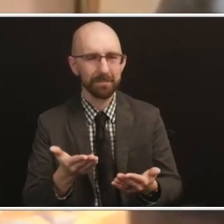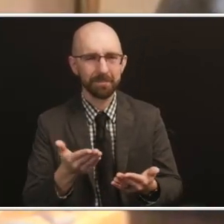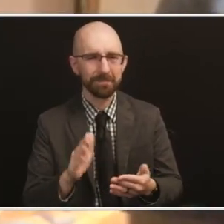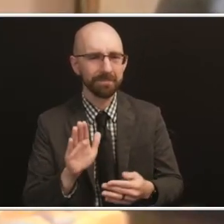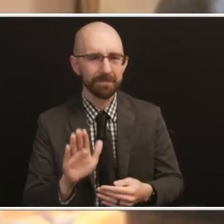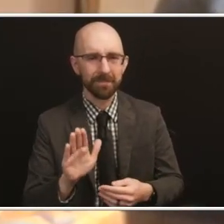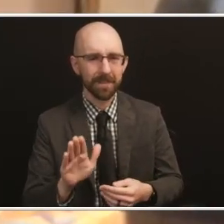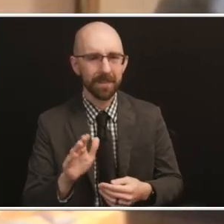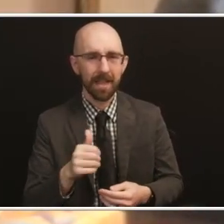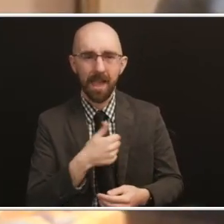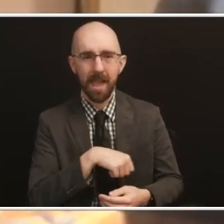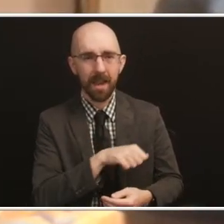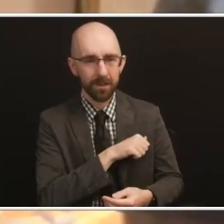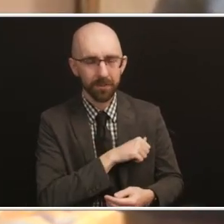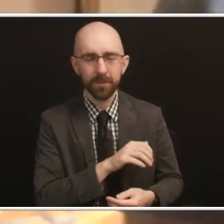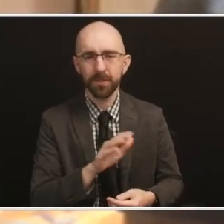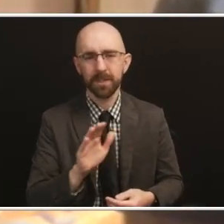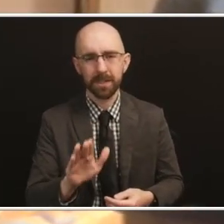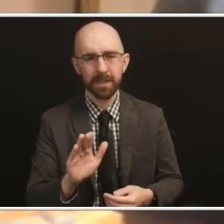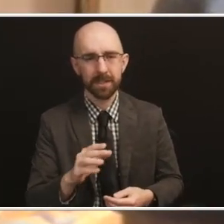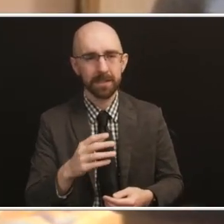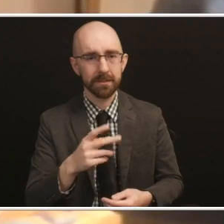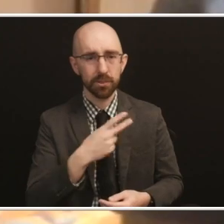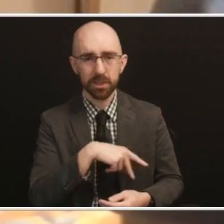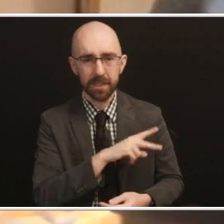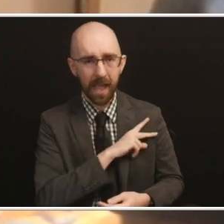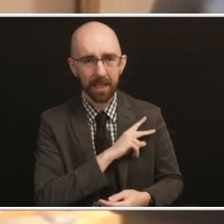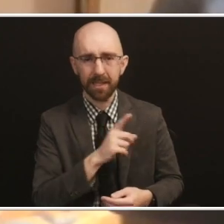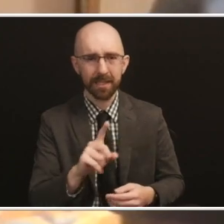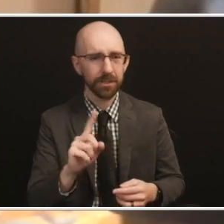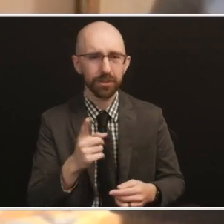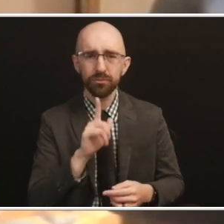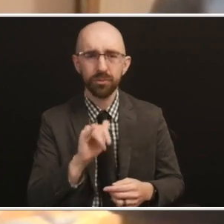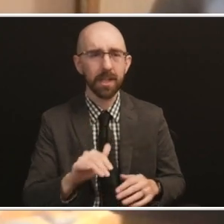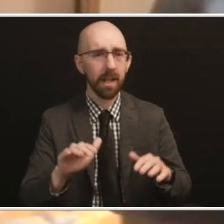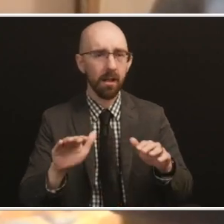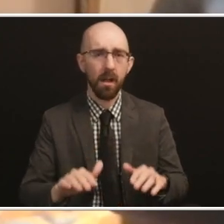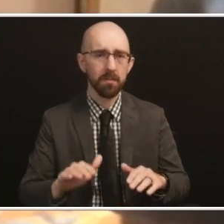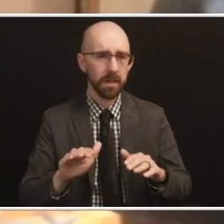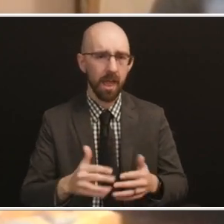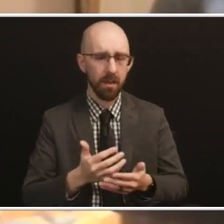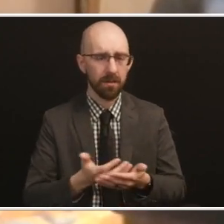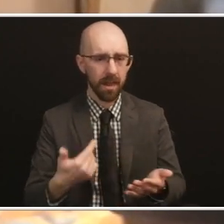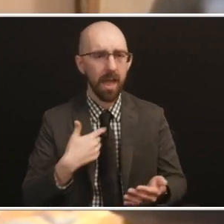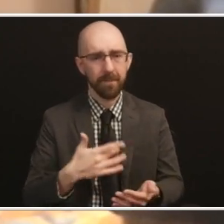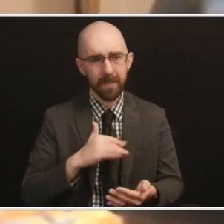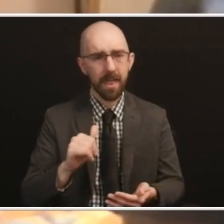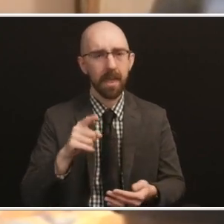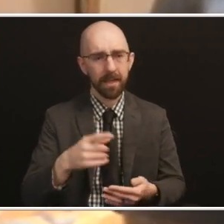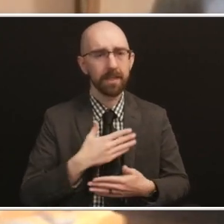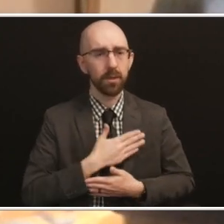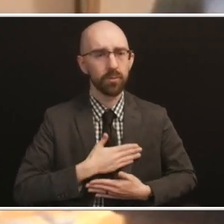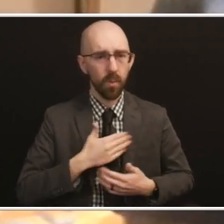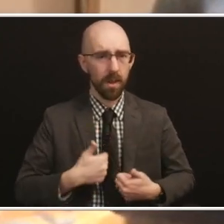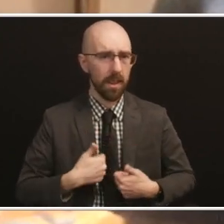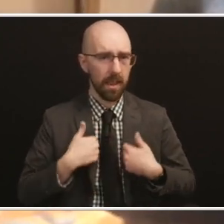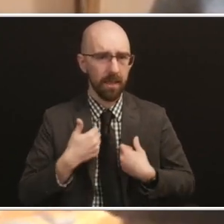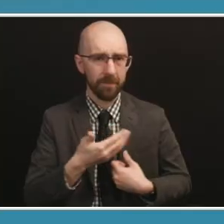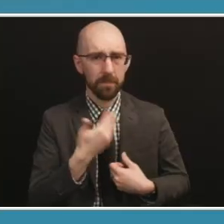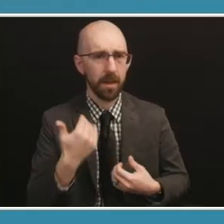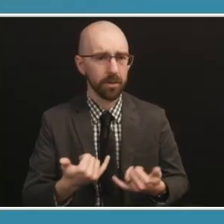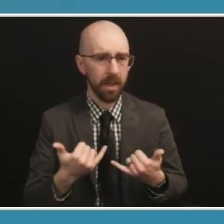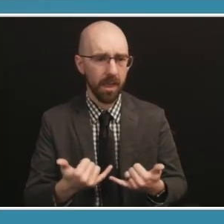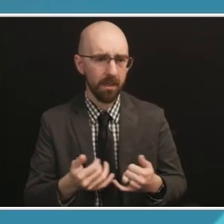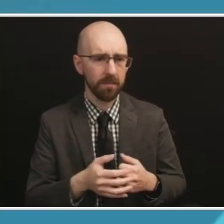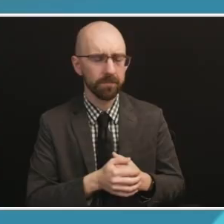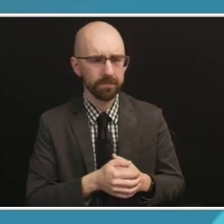His attitude and his personality, he's just really calmed down. And I feel like he's enjoying life better.